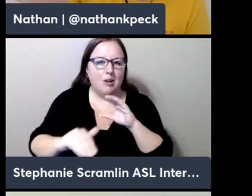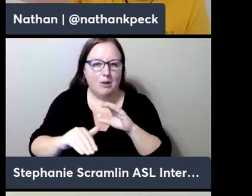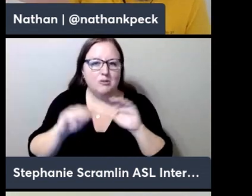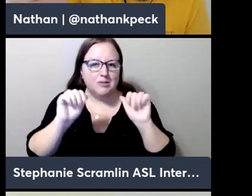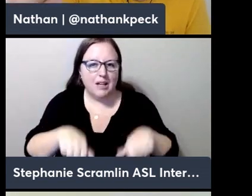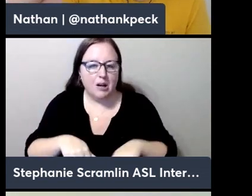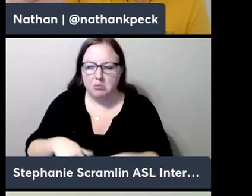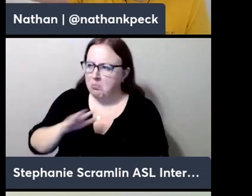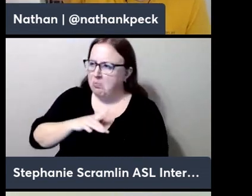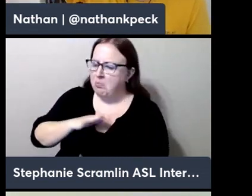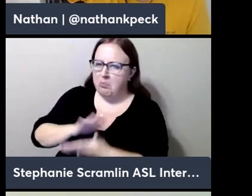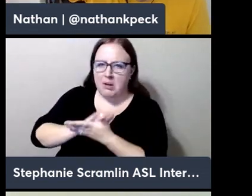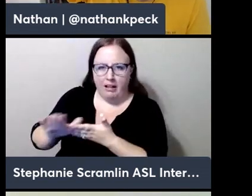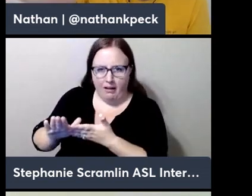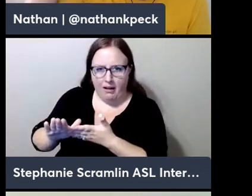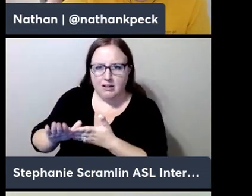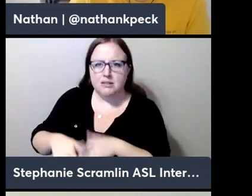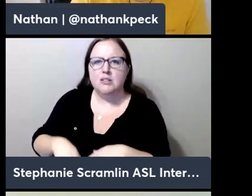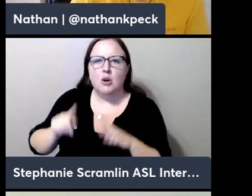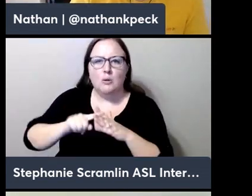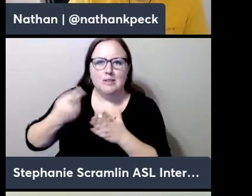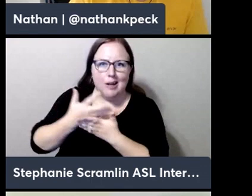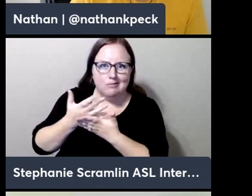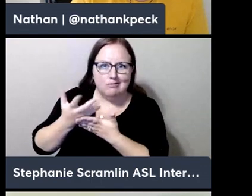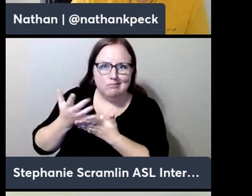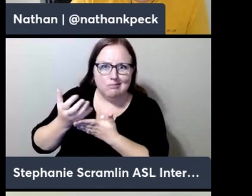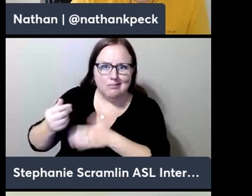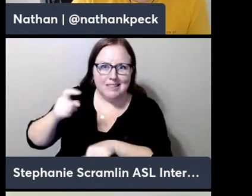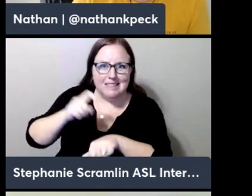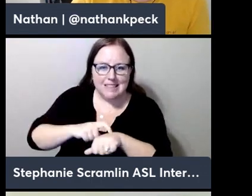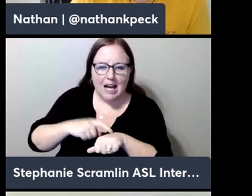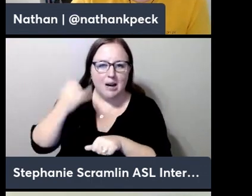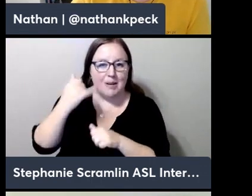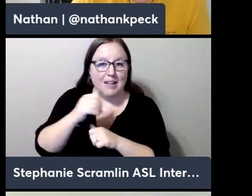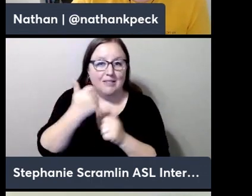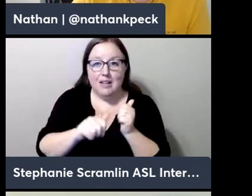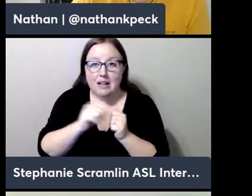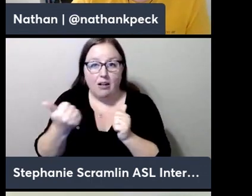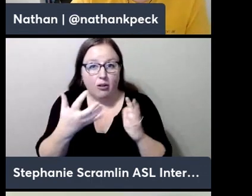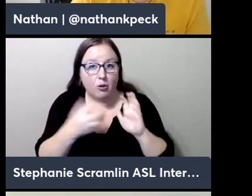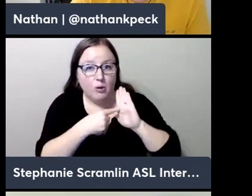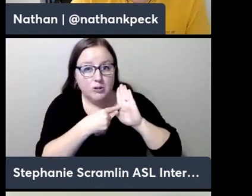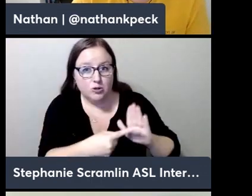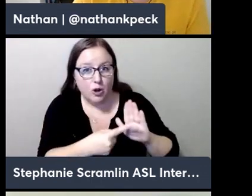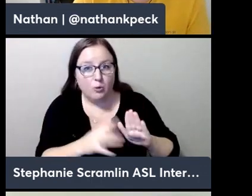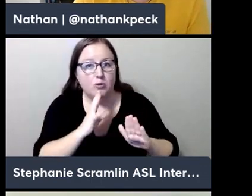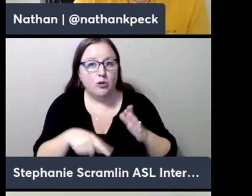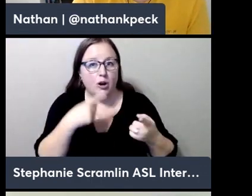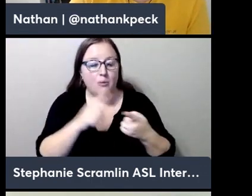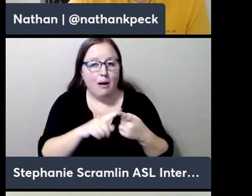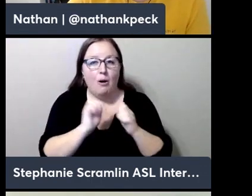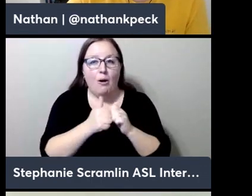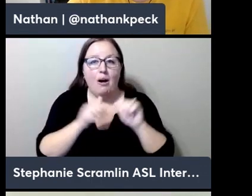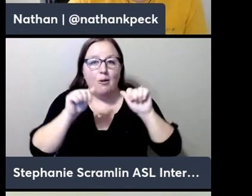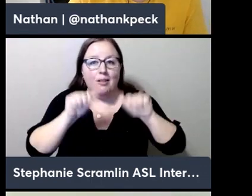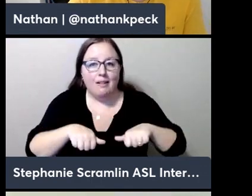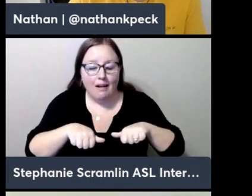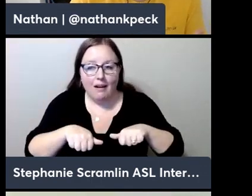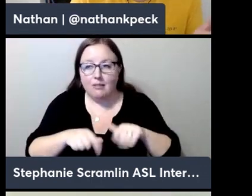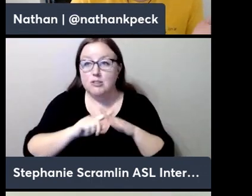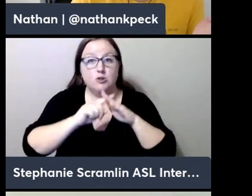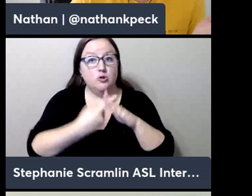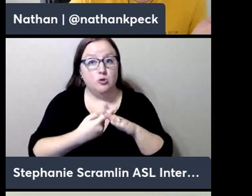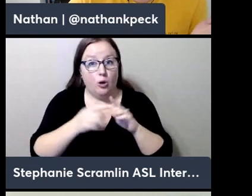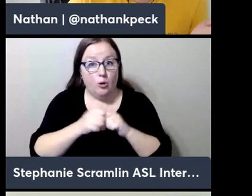nice. We're starting to run out of time, so if there's anything else you'd like to show or talk about how they can get started with